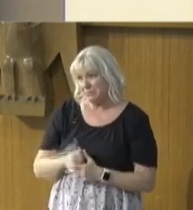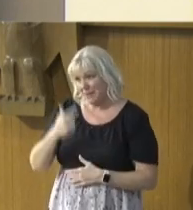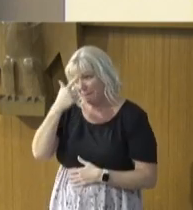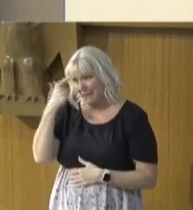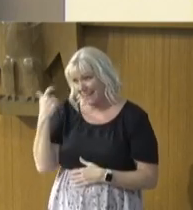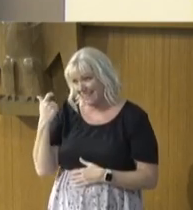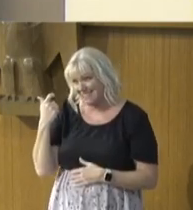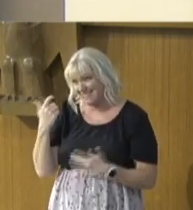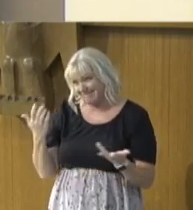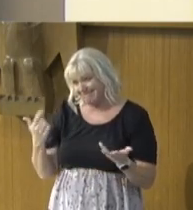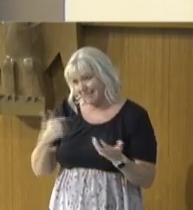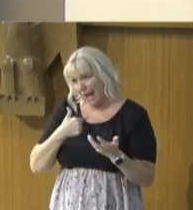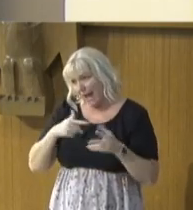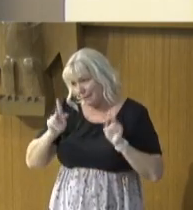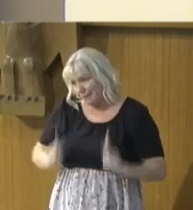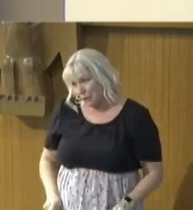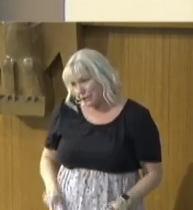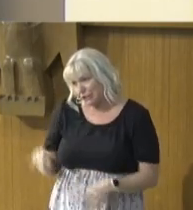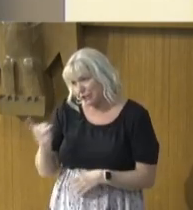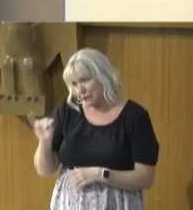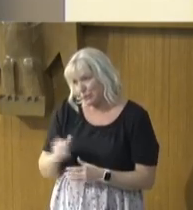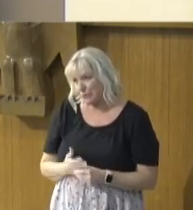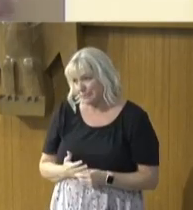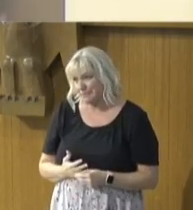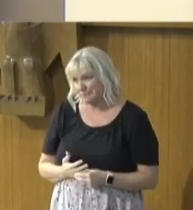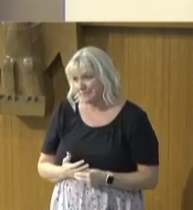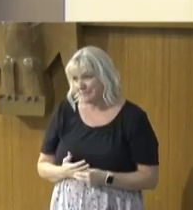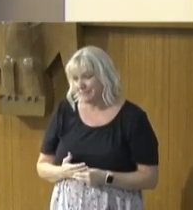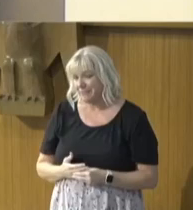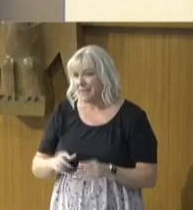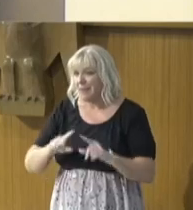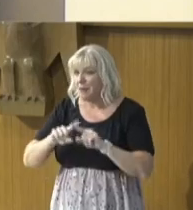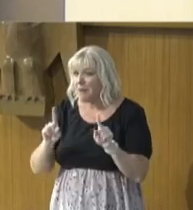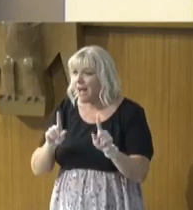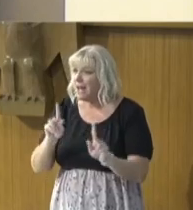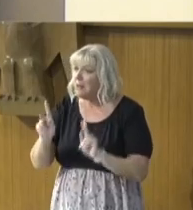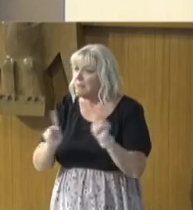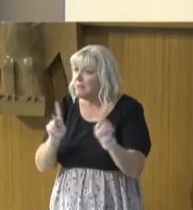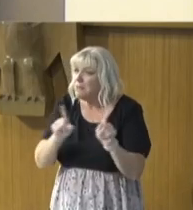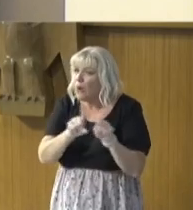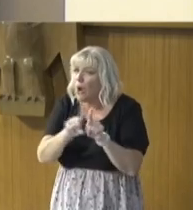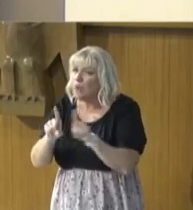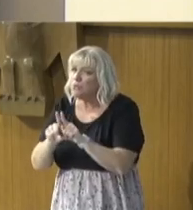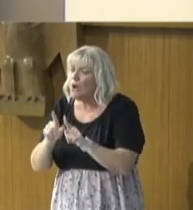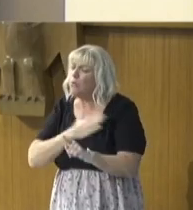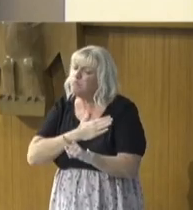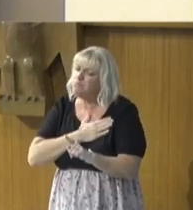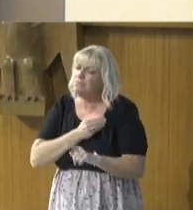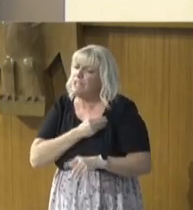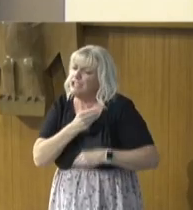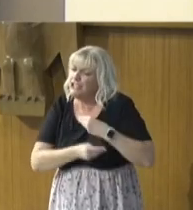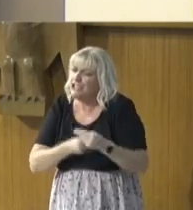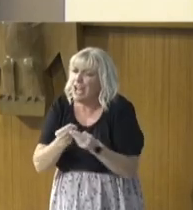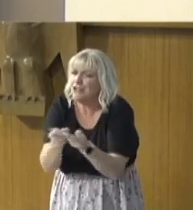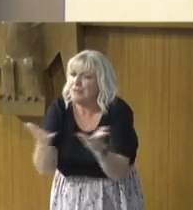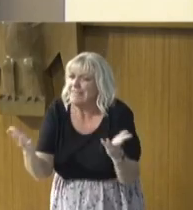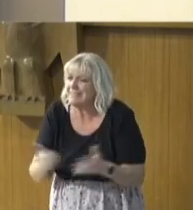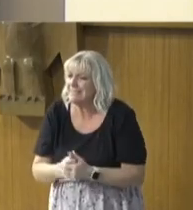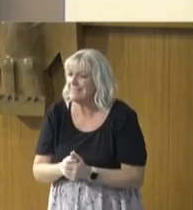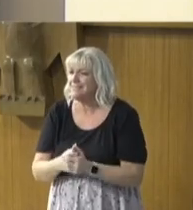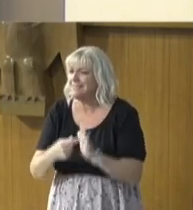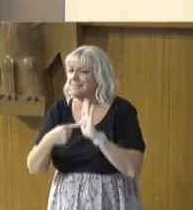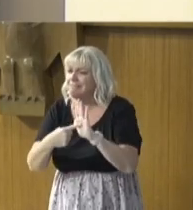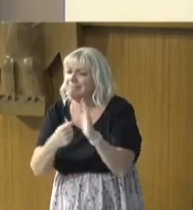out, I am a person too. But people are also generous. They can be shockingly kind,